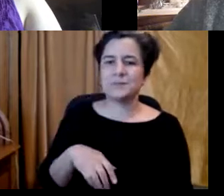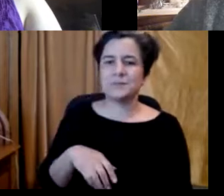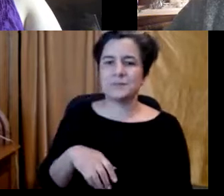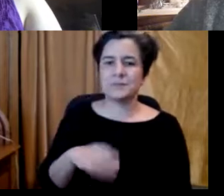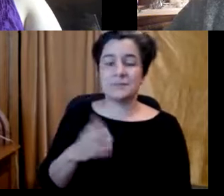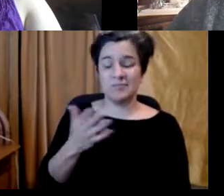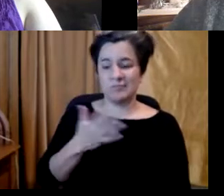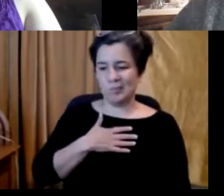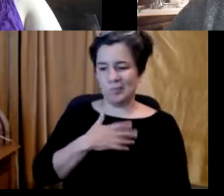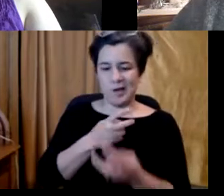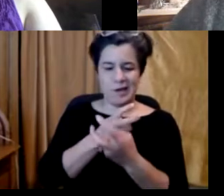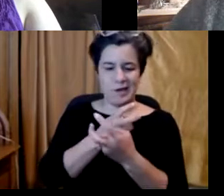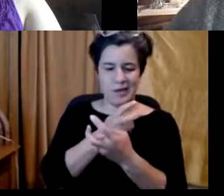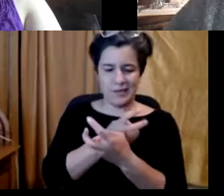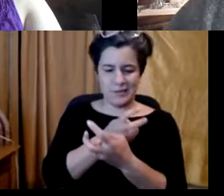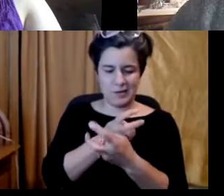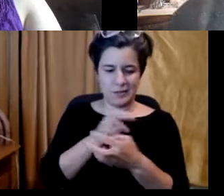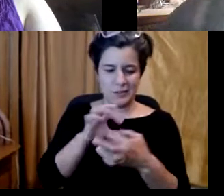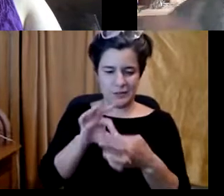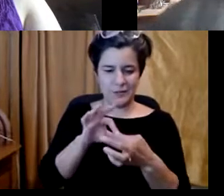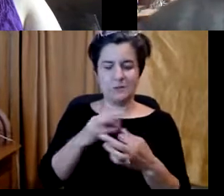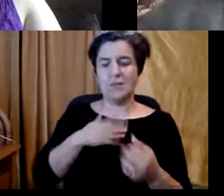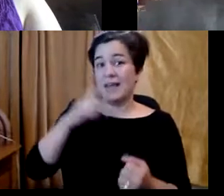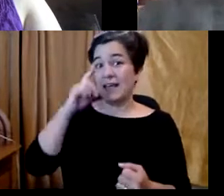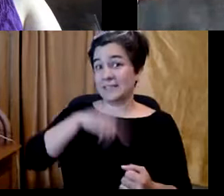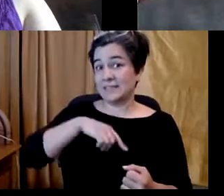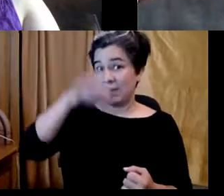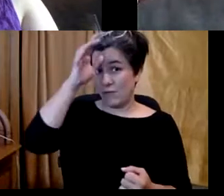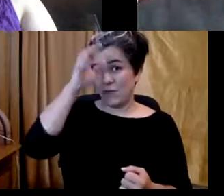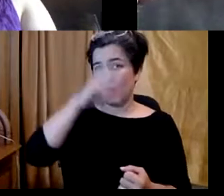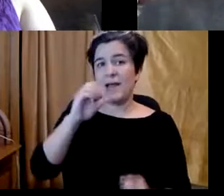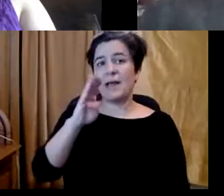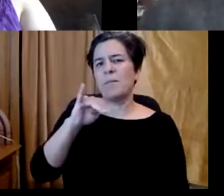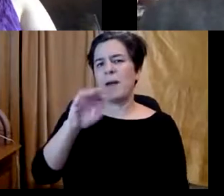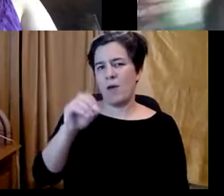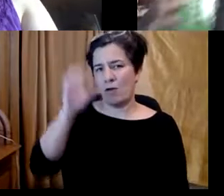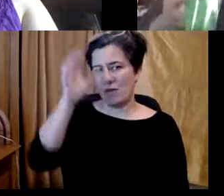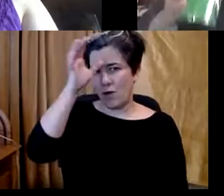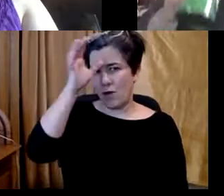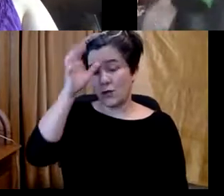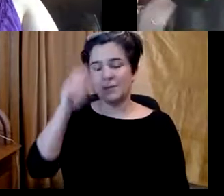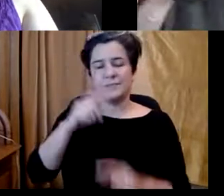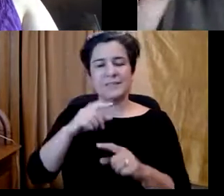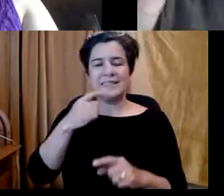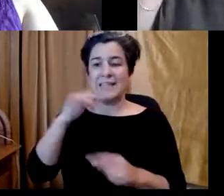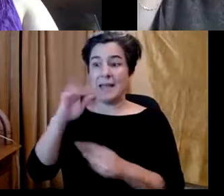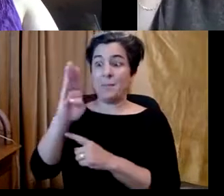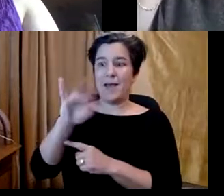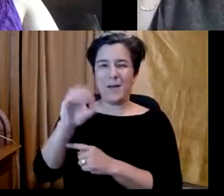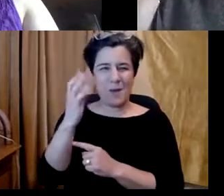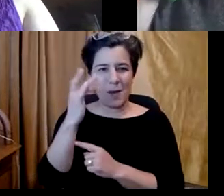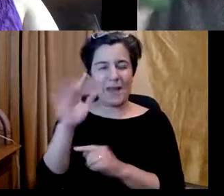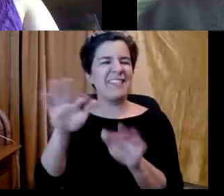toxic relationship was actually my stepfather and my birth father. And I say birth father because he left when I was a week old and